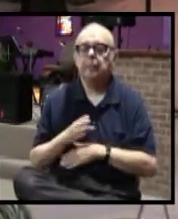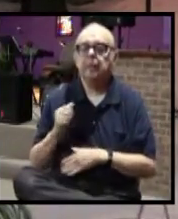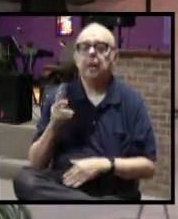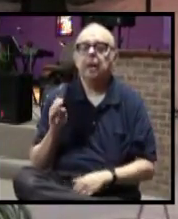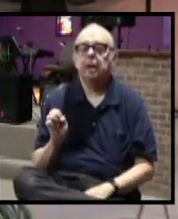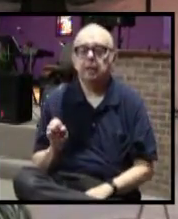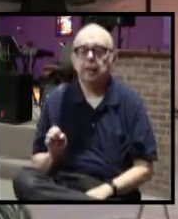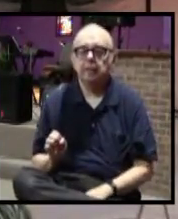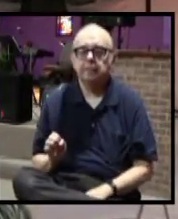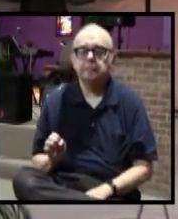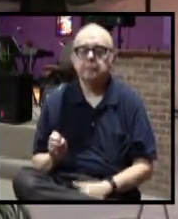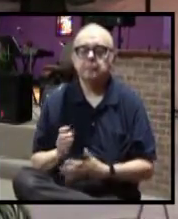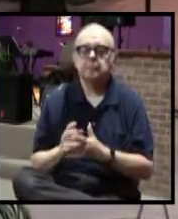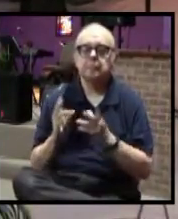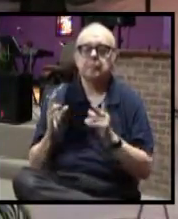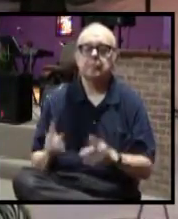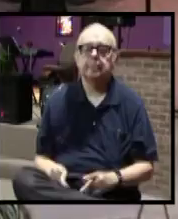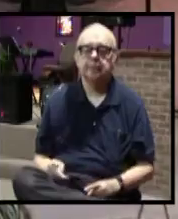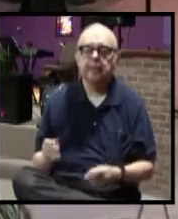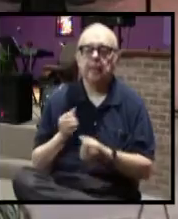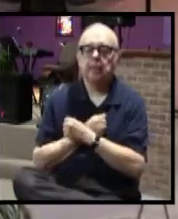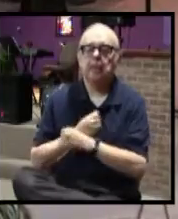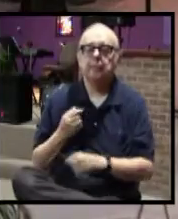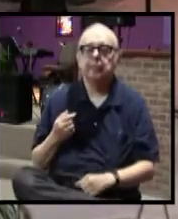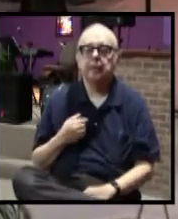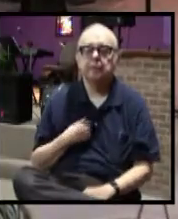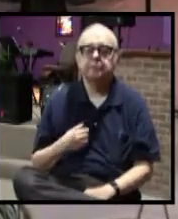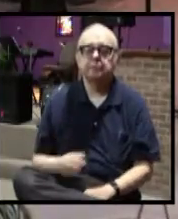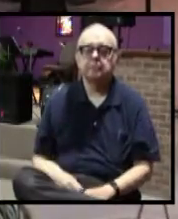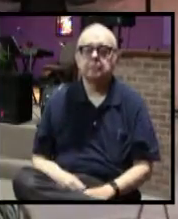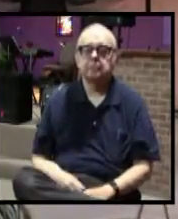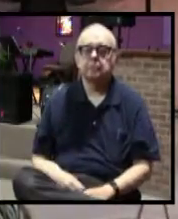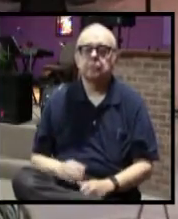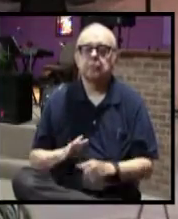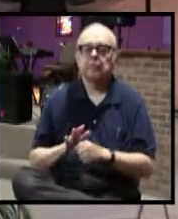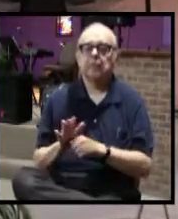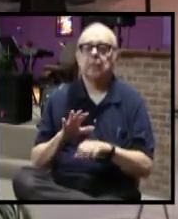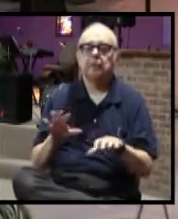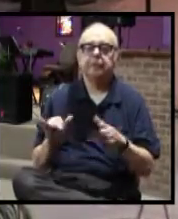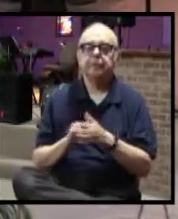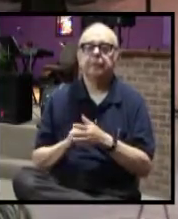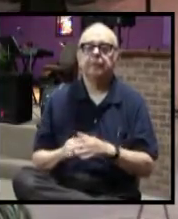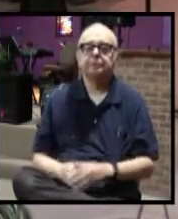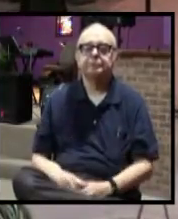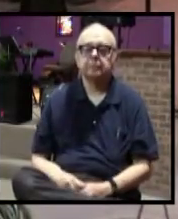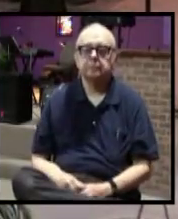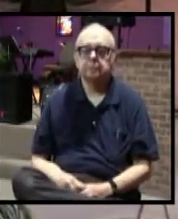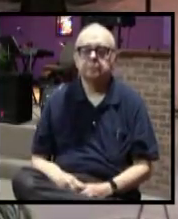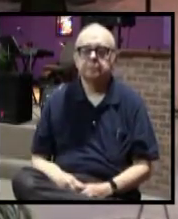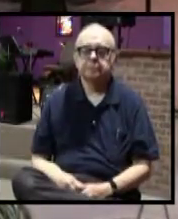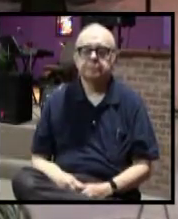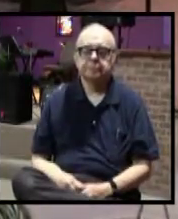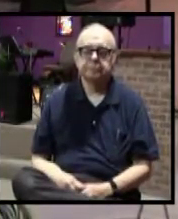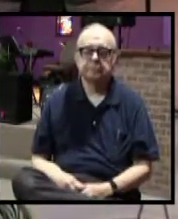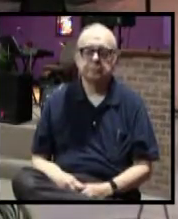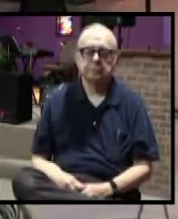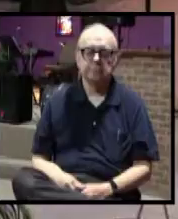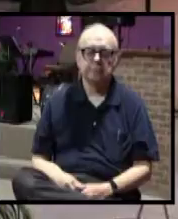birthday cake? That somebody loved me enough to do that.